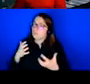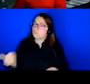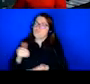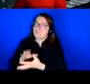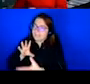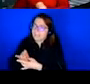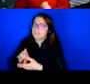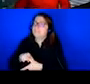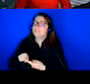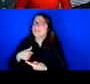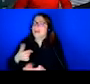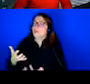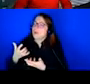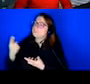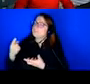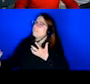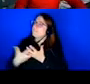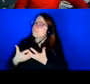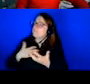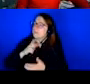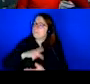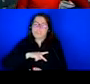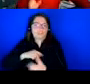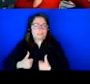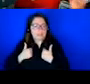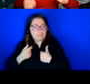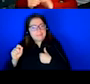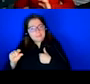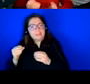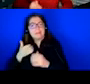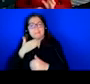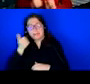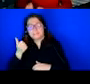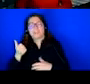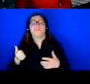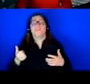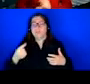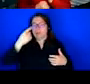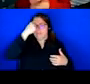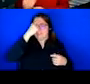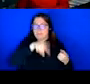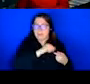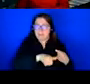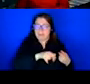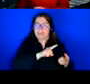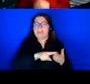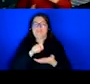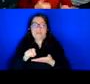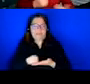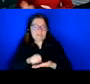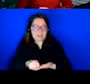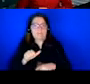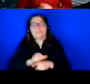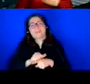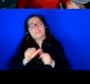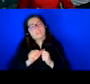that fits better in my personal life as well. So it's always good to kind of think that and then write that stuff down, practice with other people so